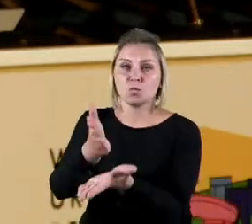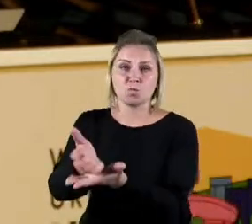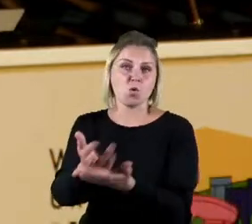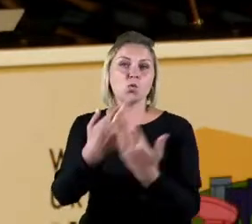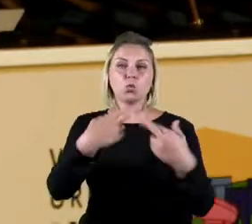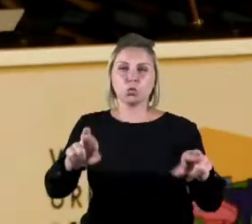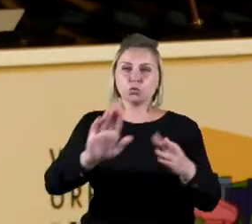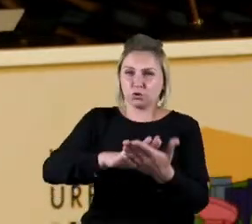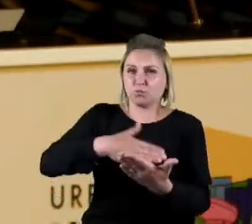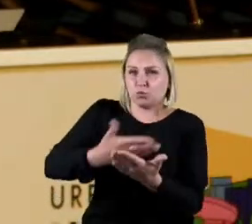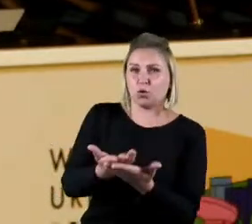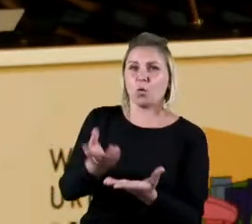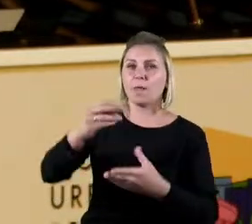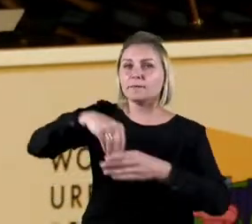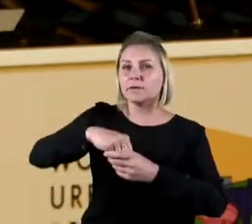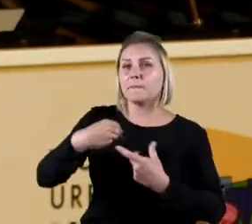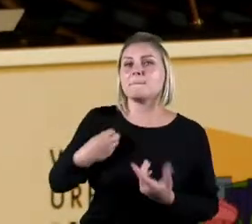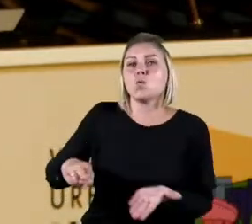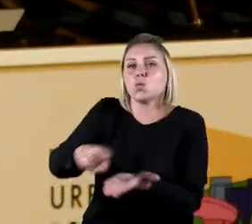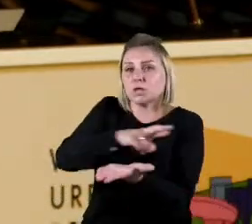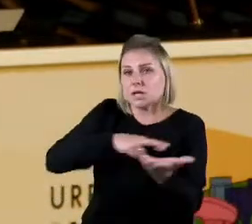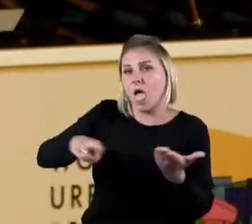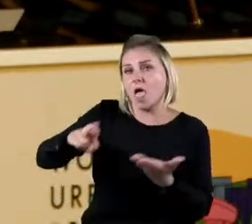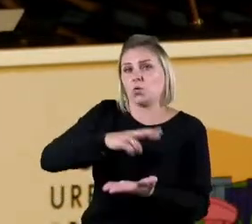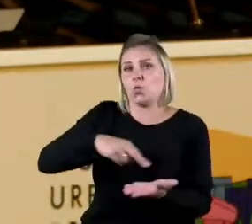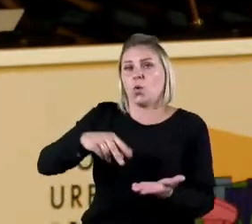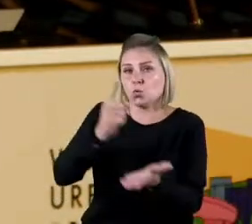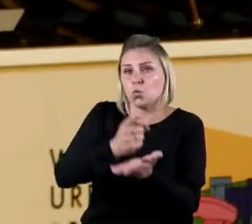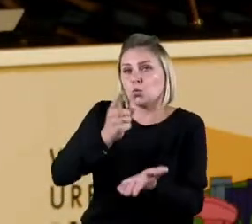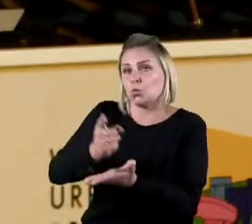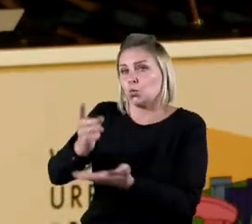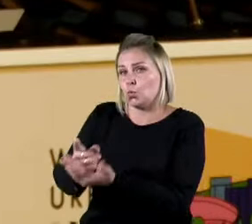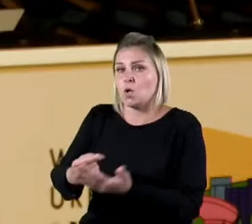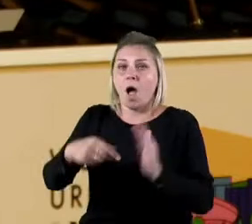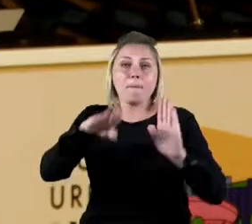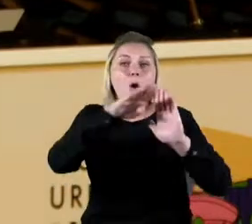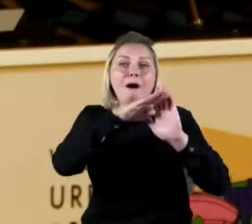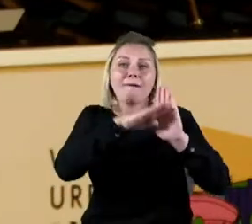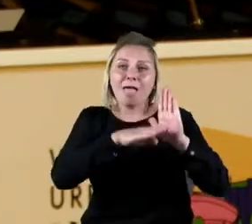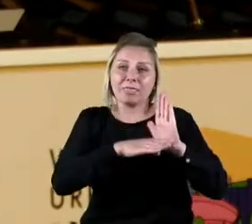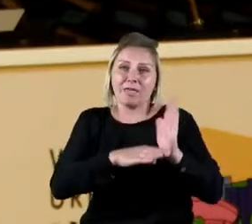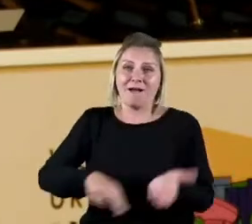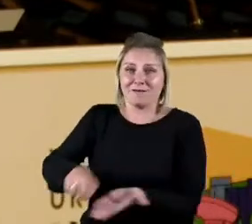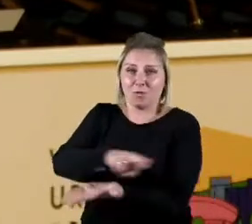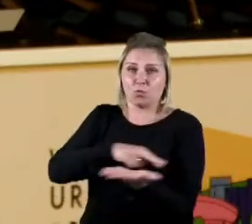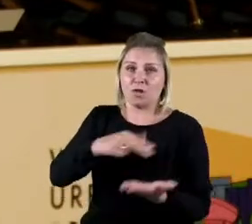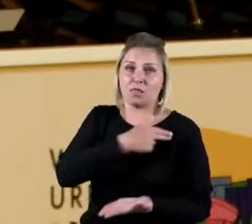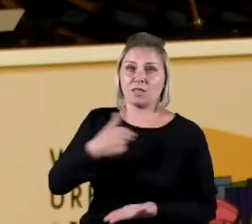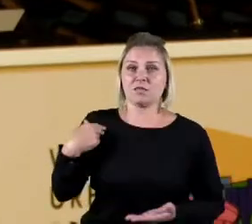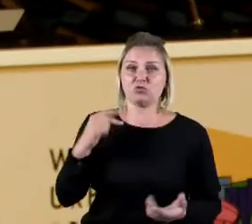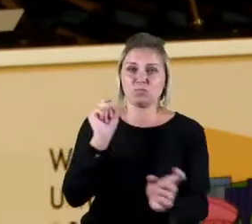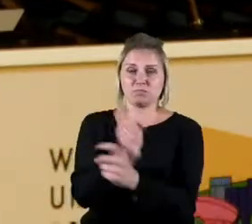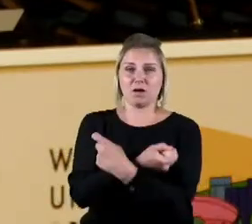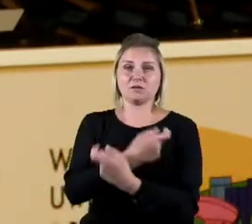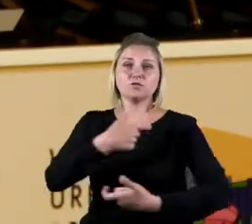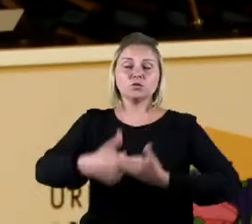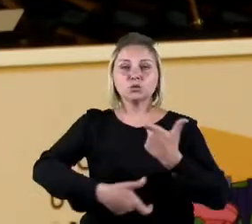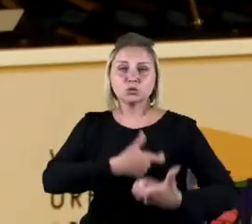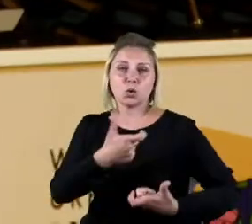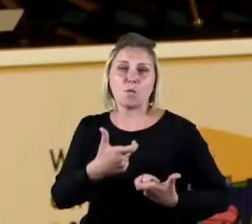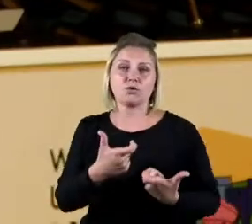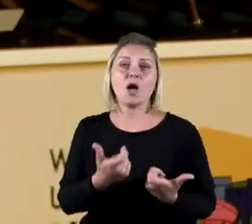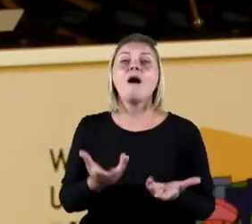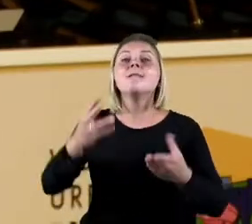region to promote regional agendas for all countries has been the development of the regional plan for